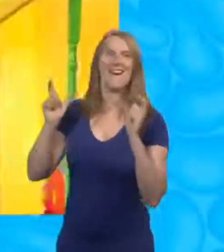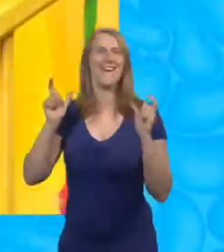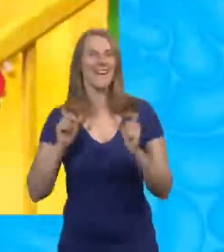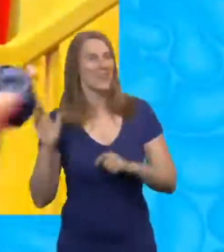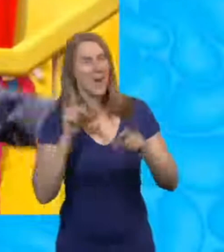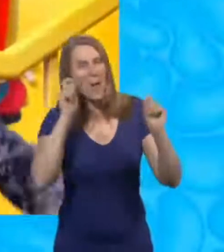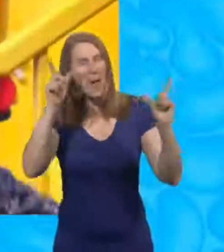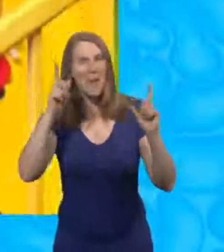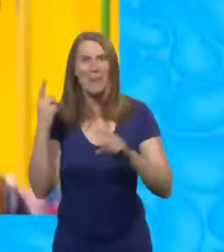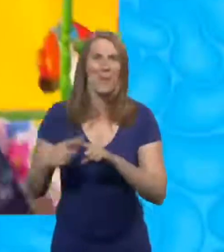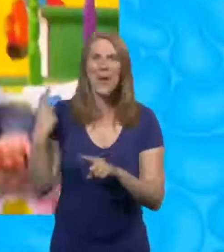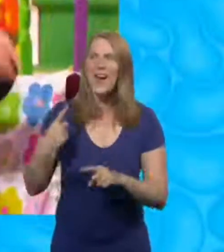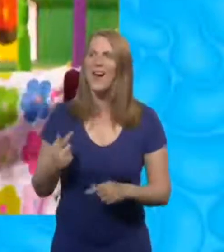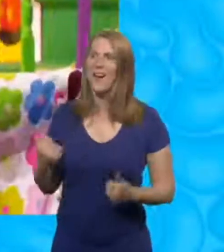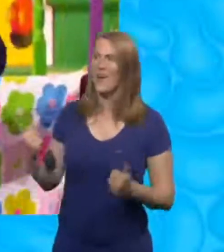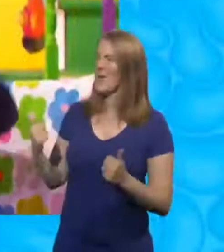quick.